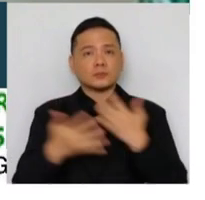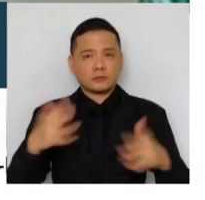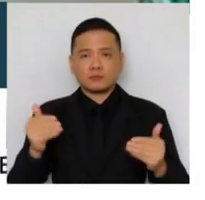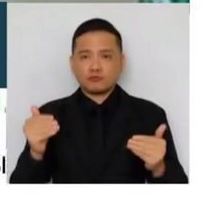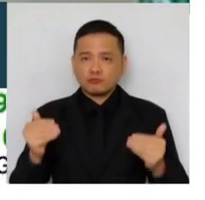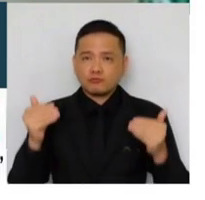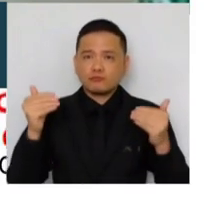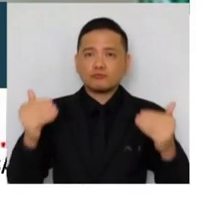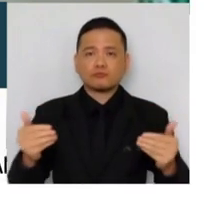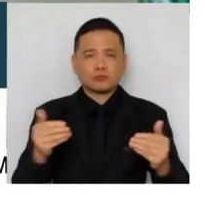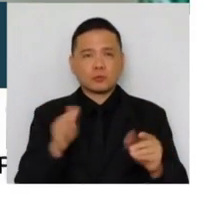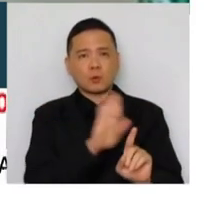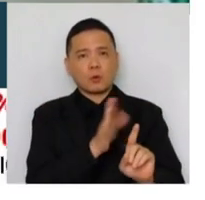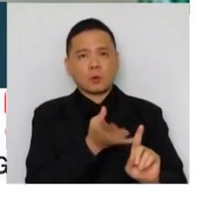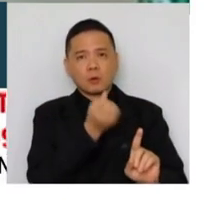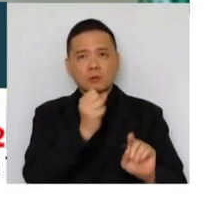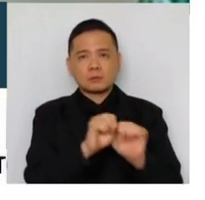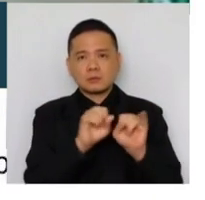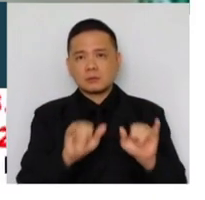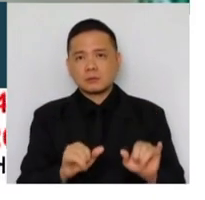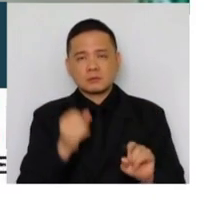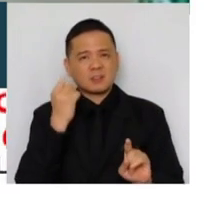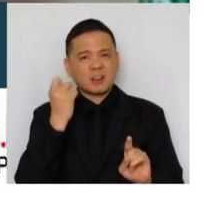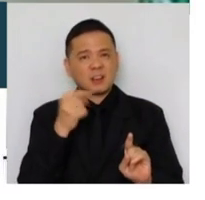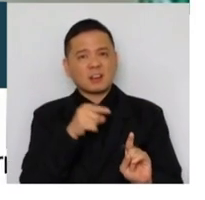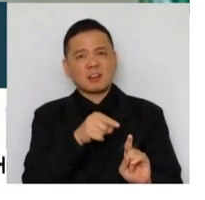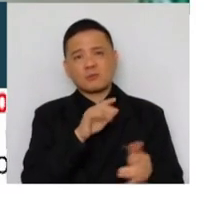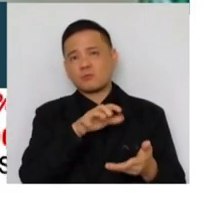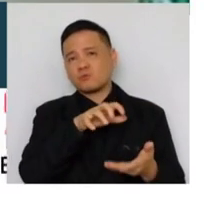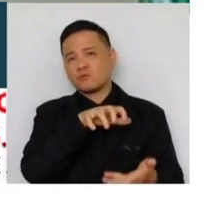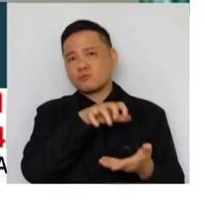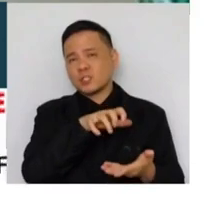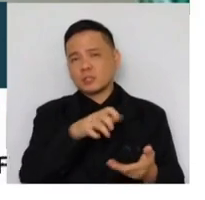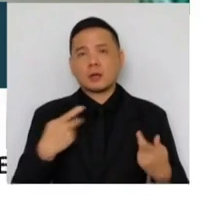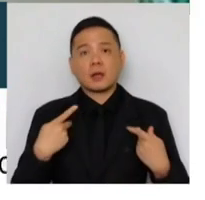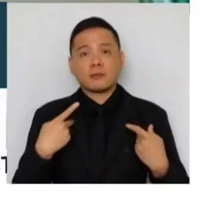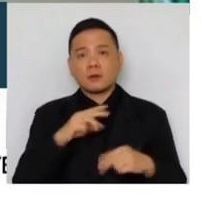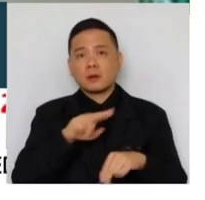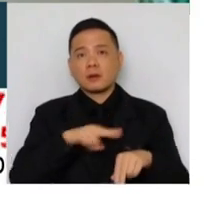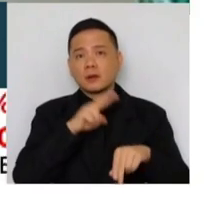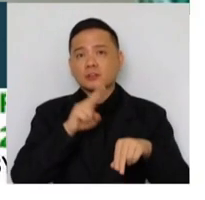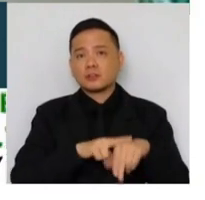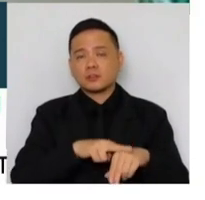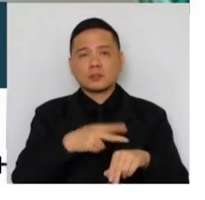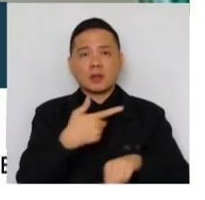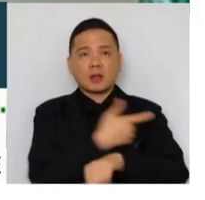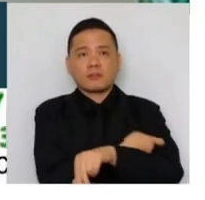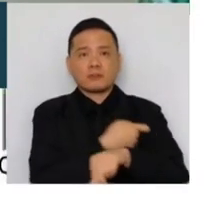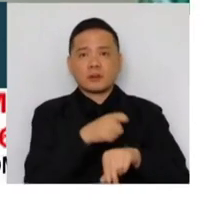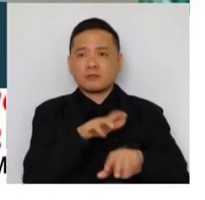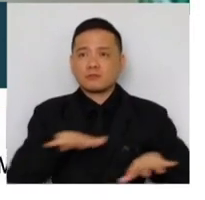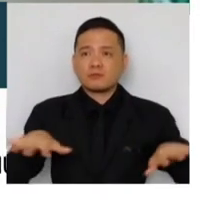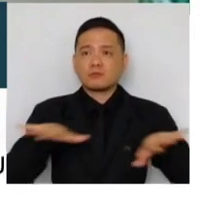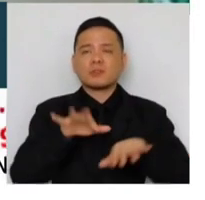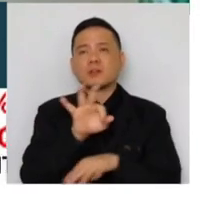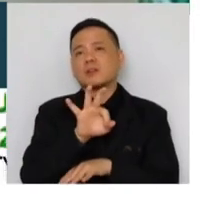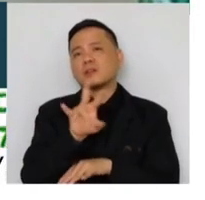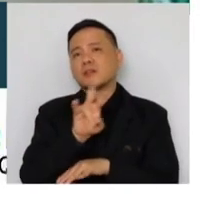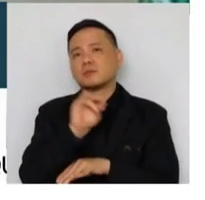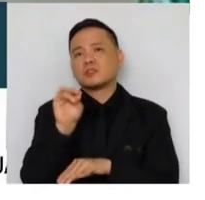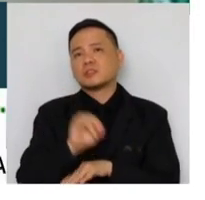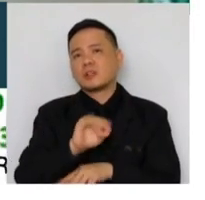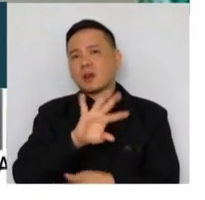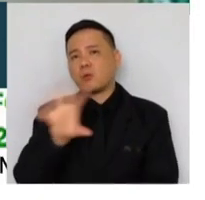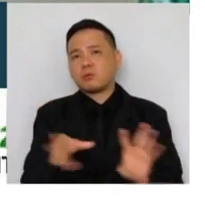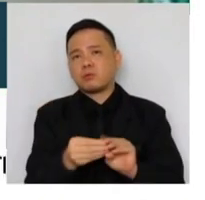but those countries can afford to do it because their national vaccination coverage is more than 70%, whereas we are